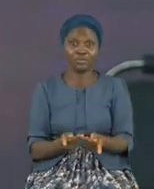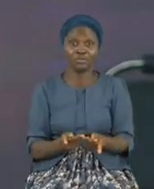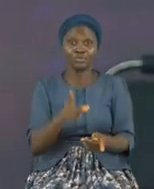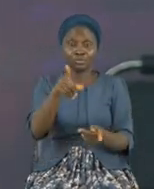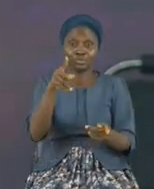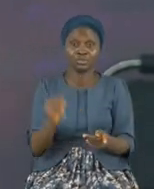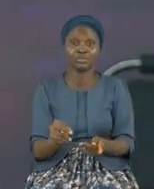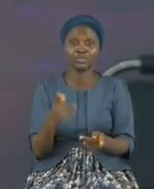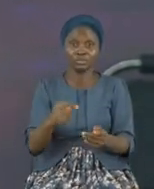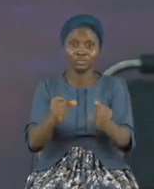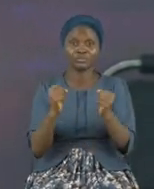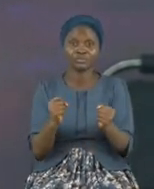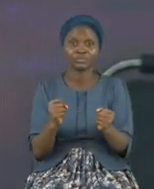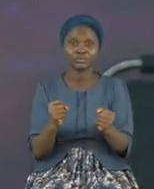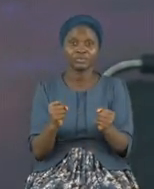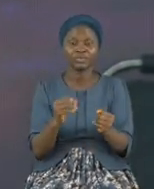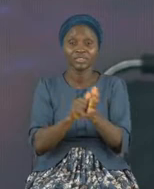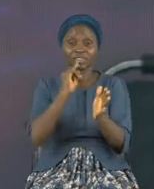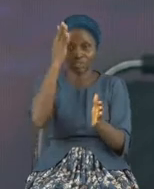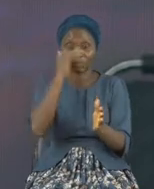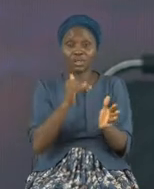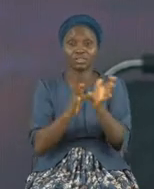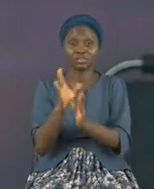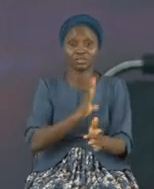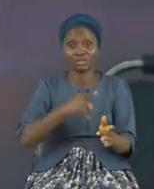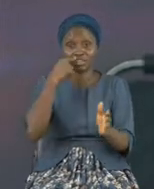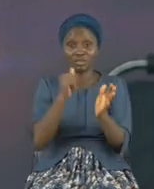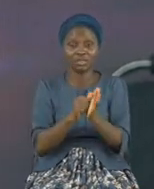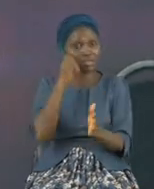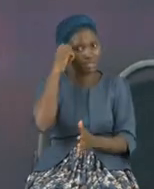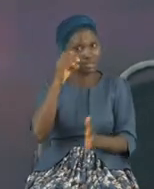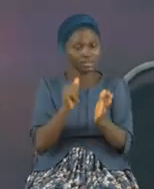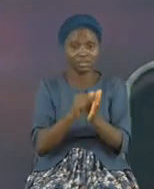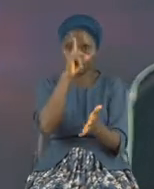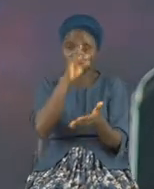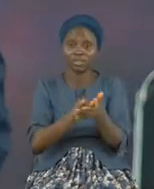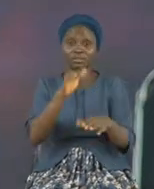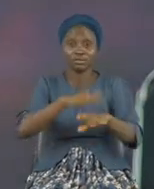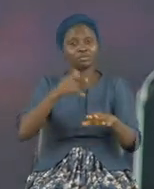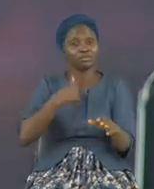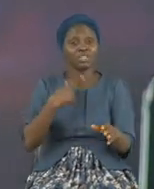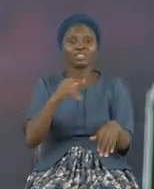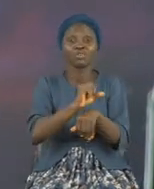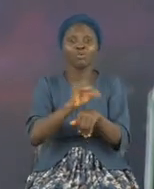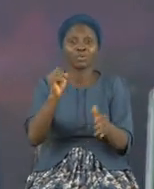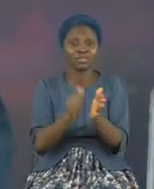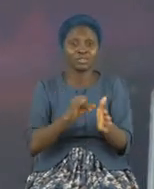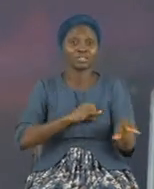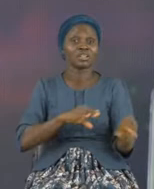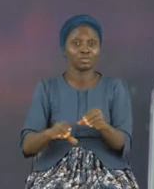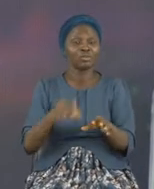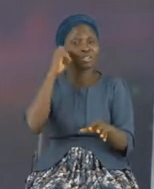said, he that believeth on me, the works I do, he will